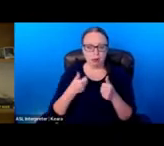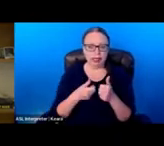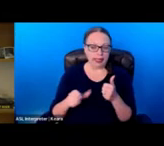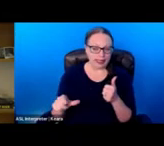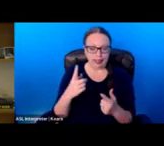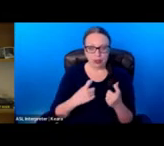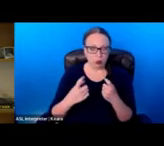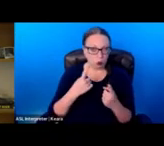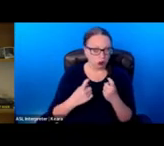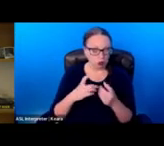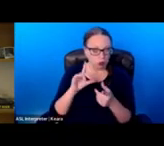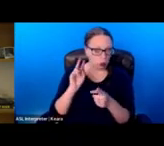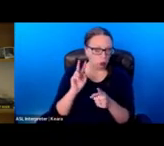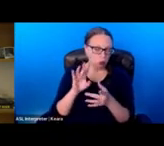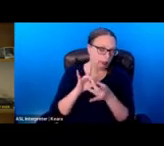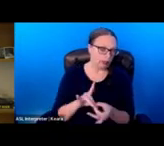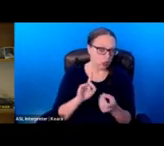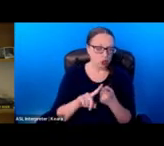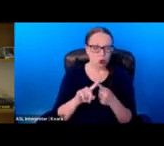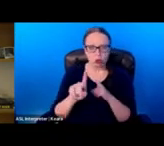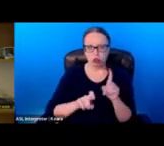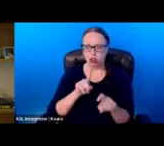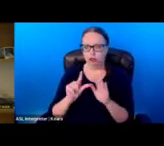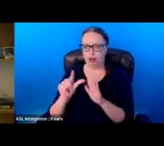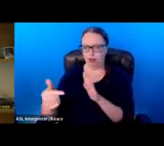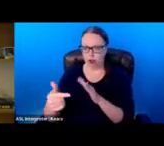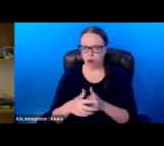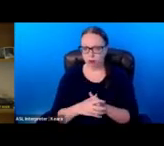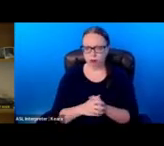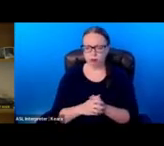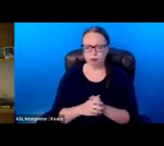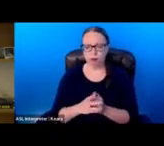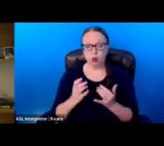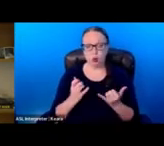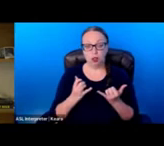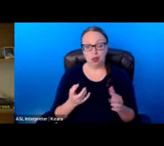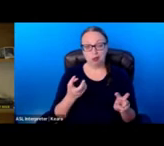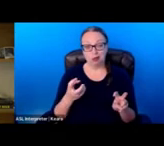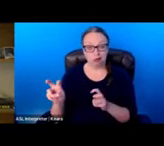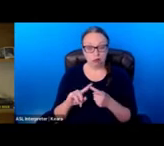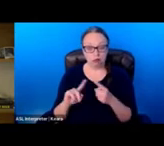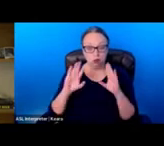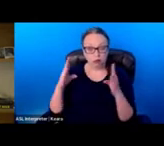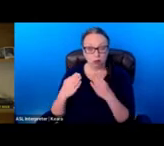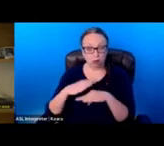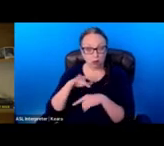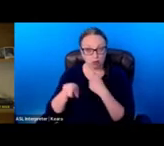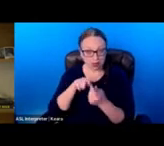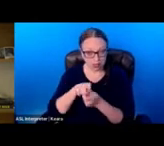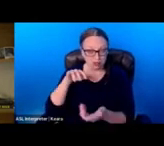related to the survey later on. And now I'm going to transition into focusing on our specific